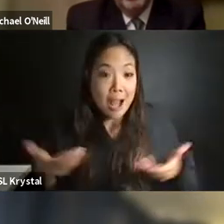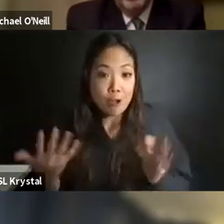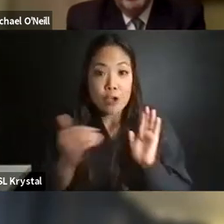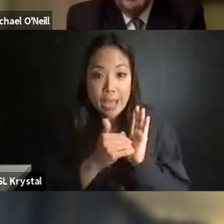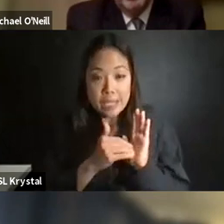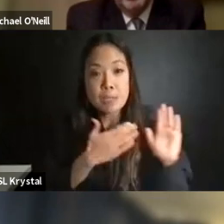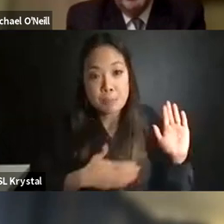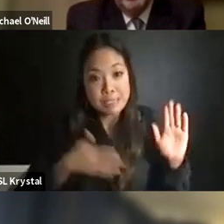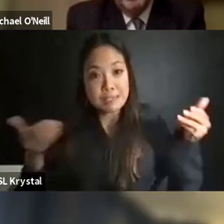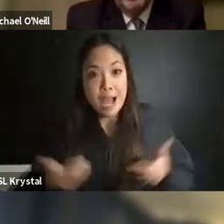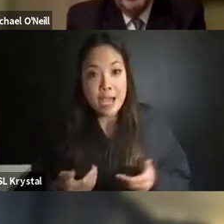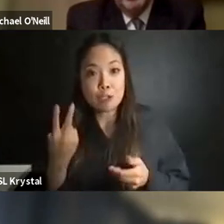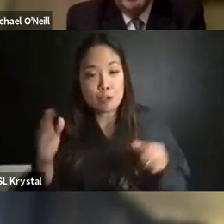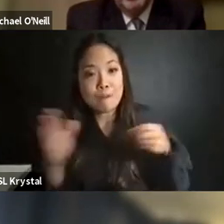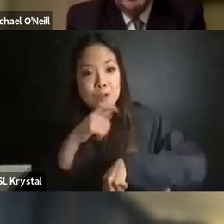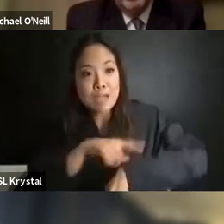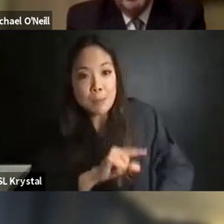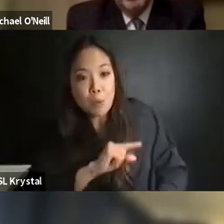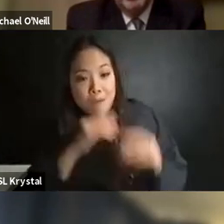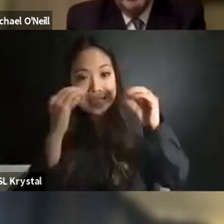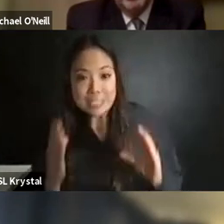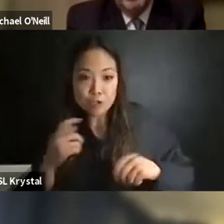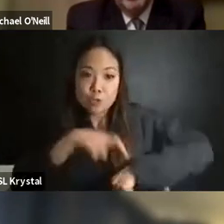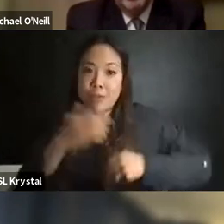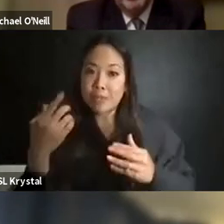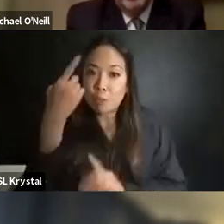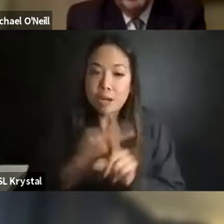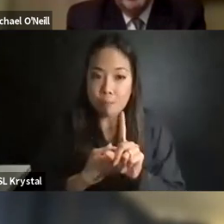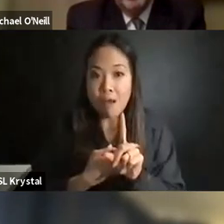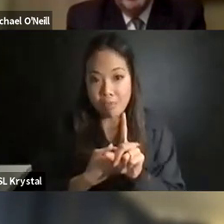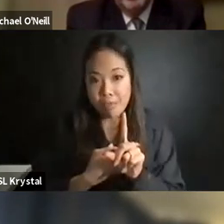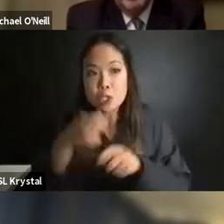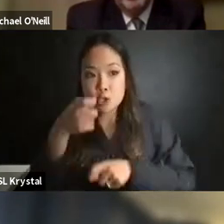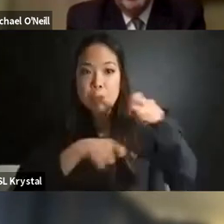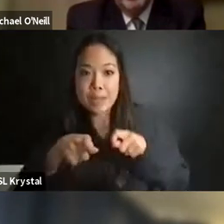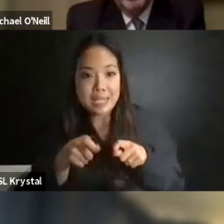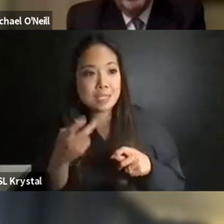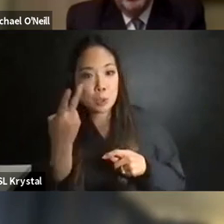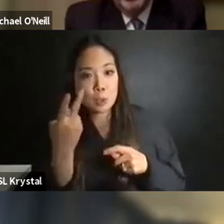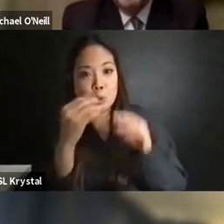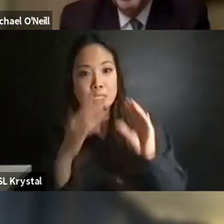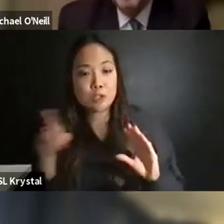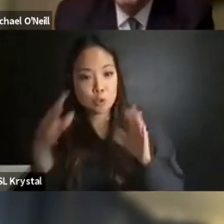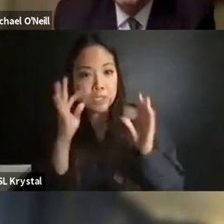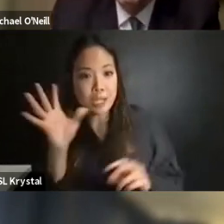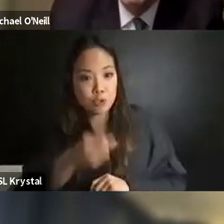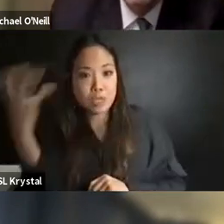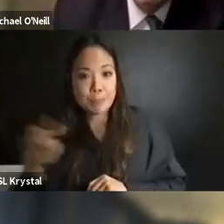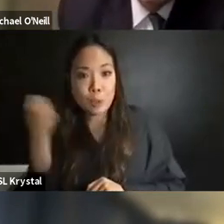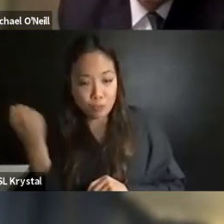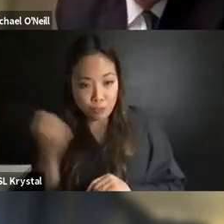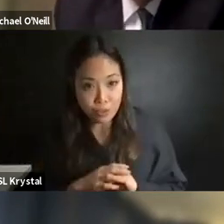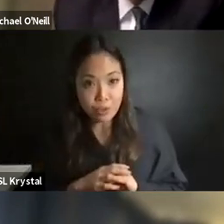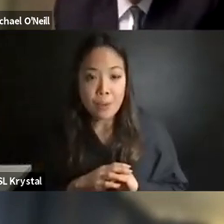one month to replace the ones bps decided to remove um thank you for the opportunity to speak i'm sorry that um i